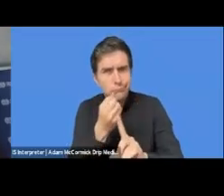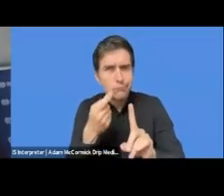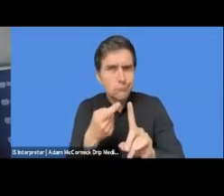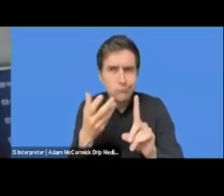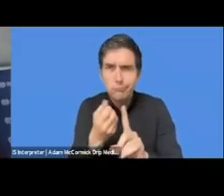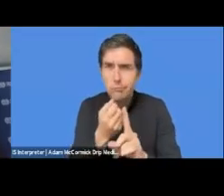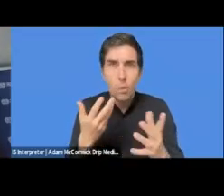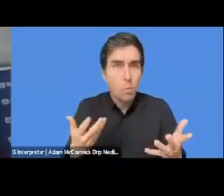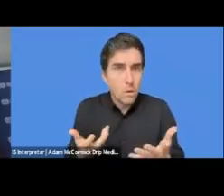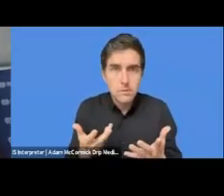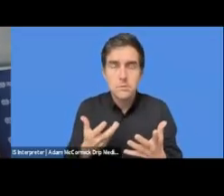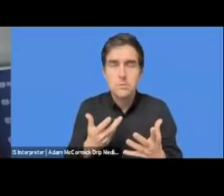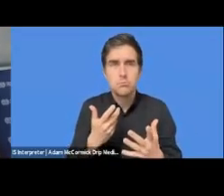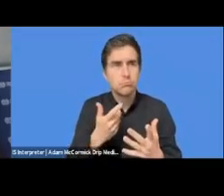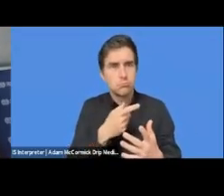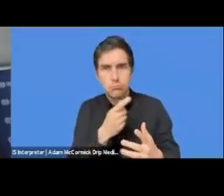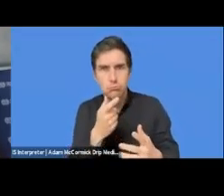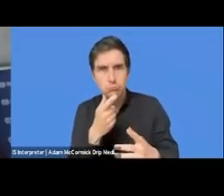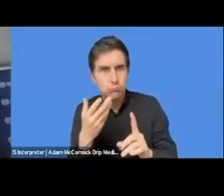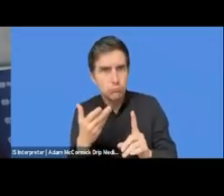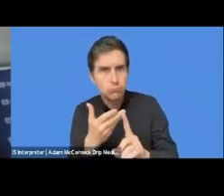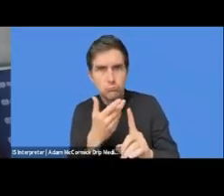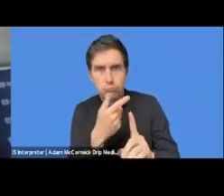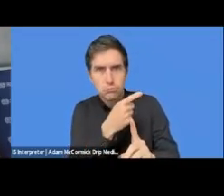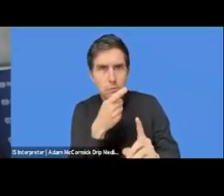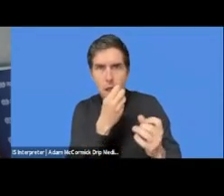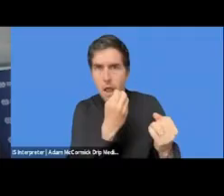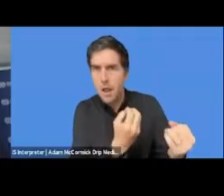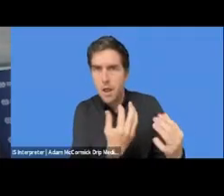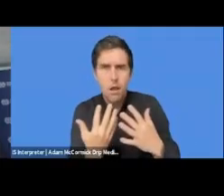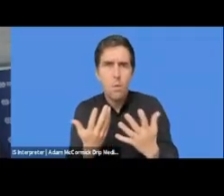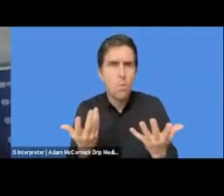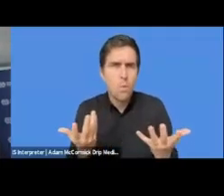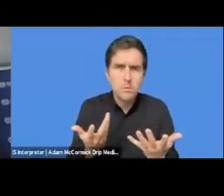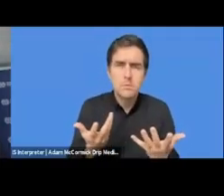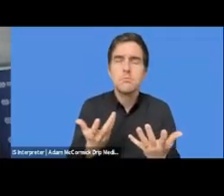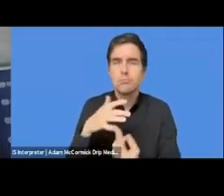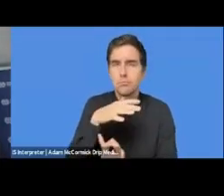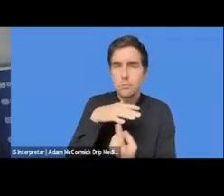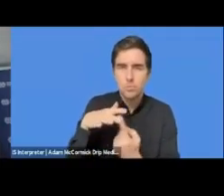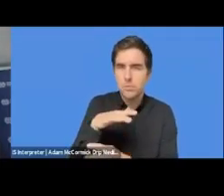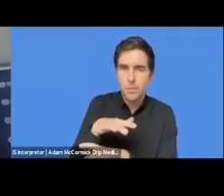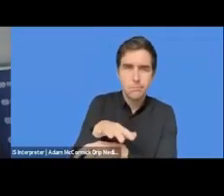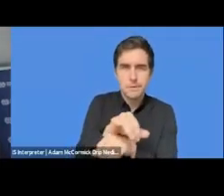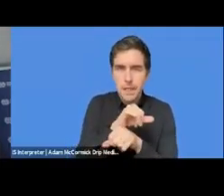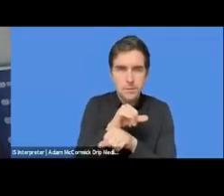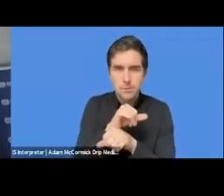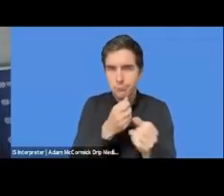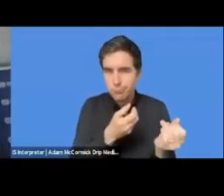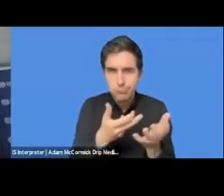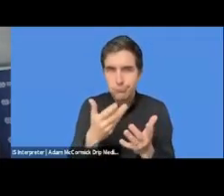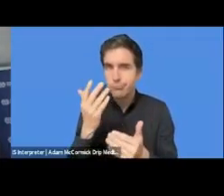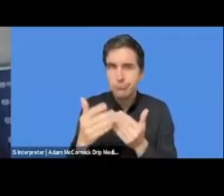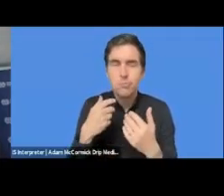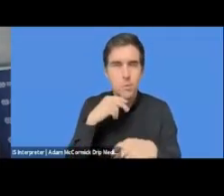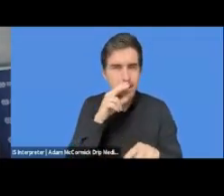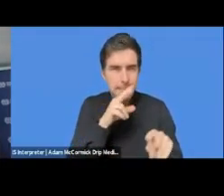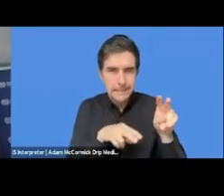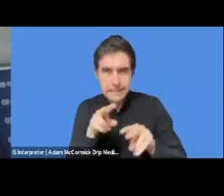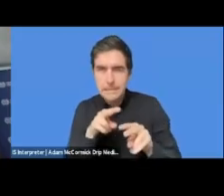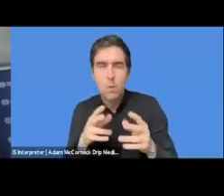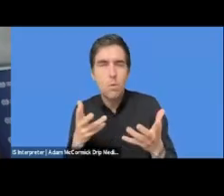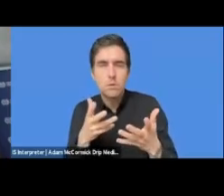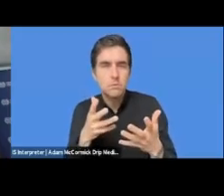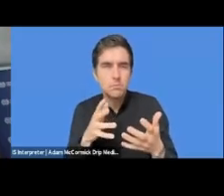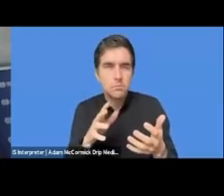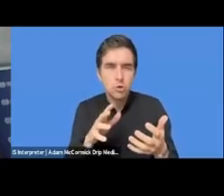outcomes and areas of Transform's influence on social protection service delivery. Then we'll look at the challenges and